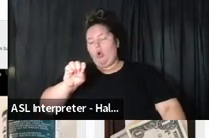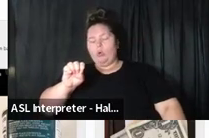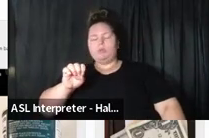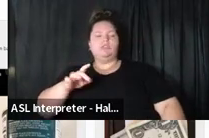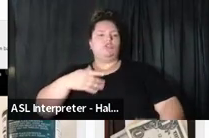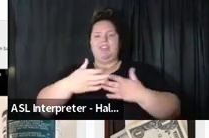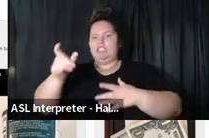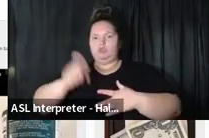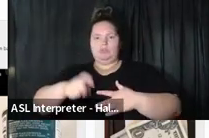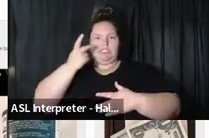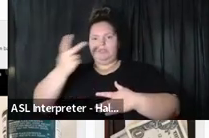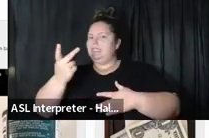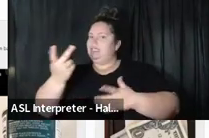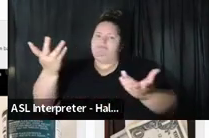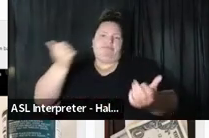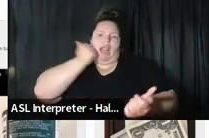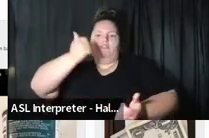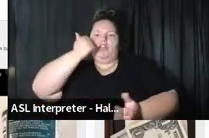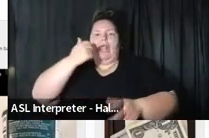go.